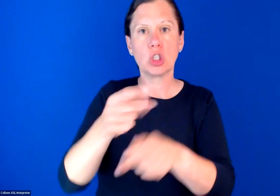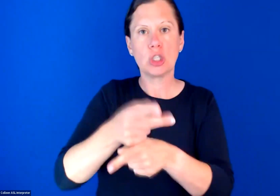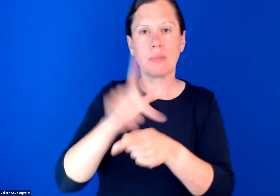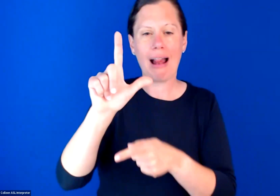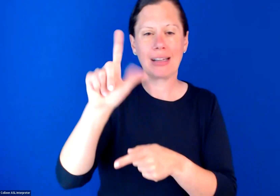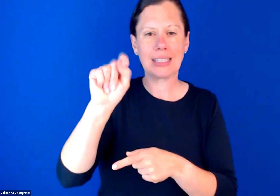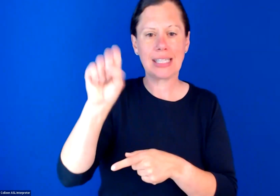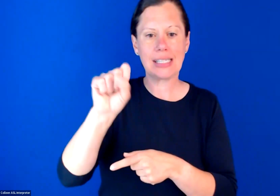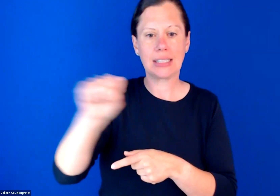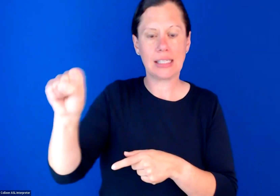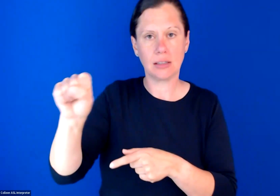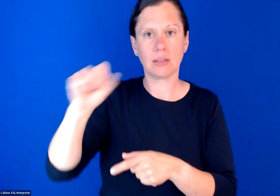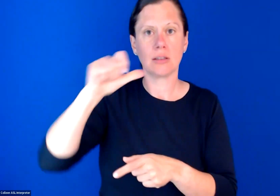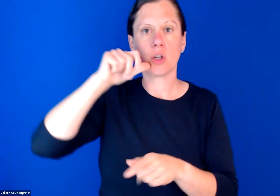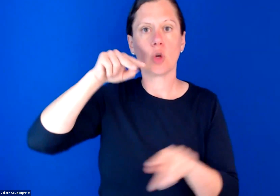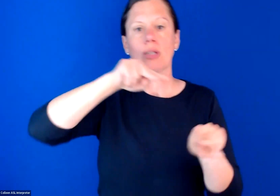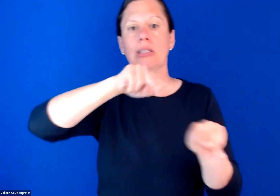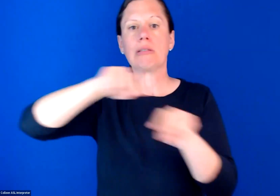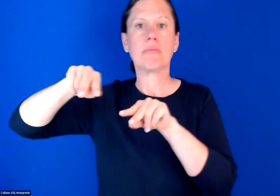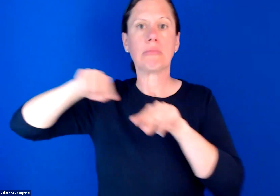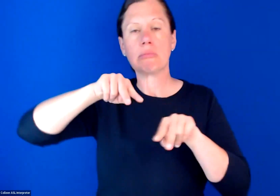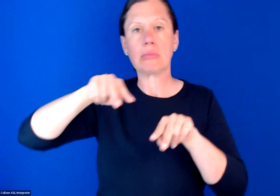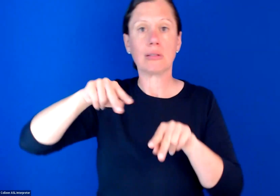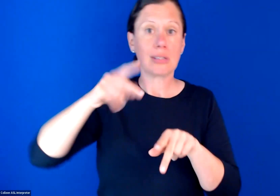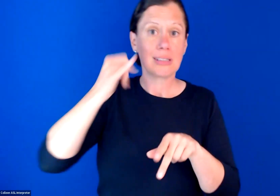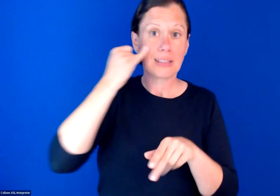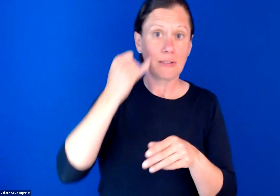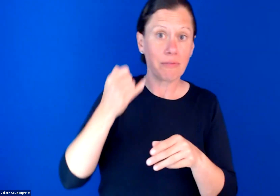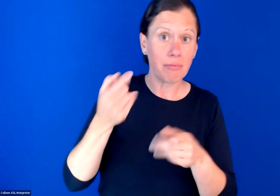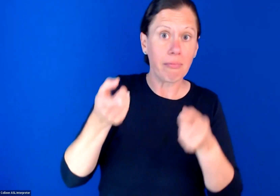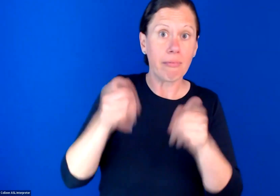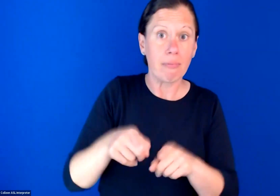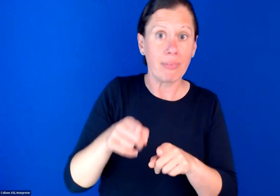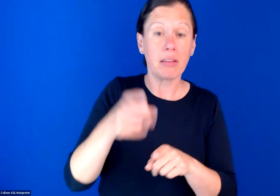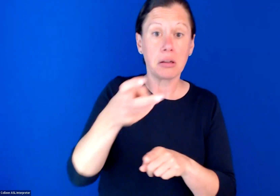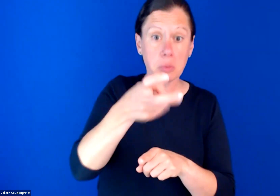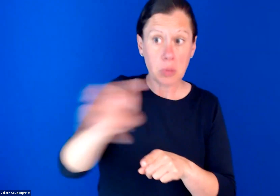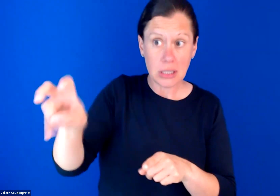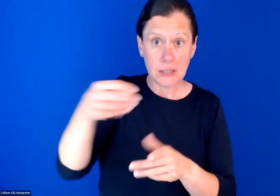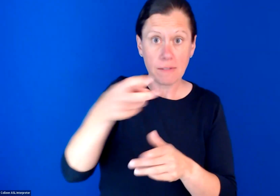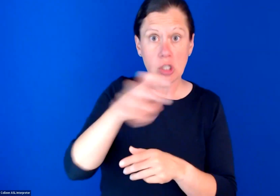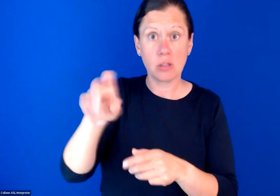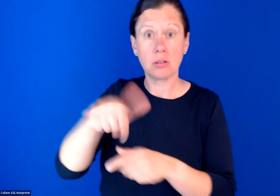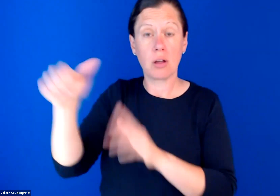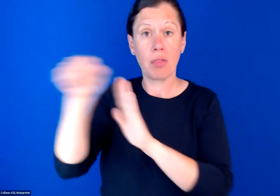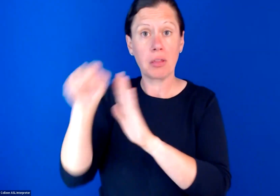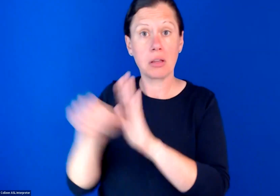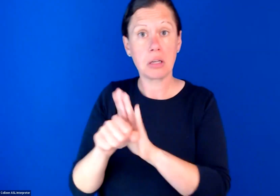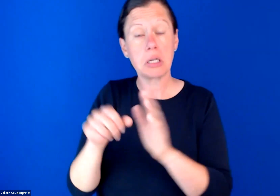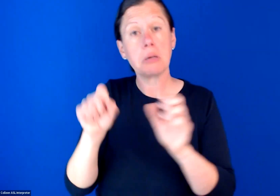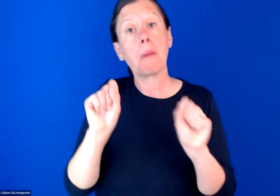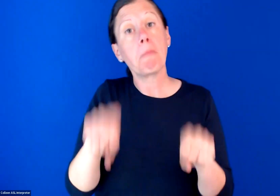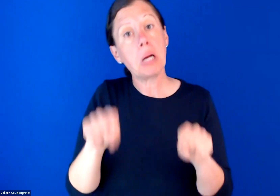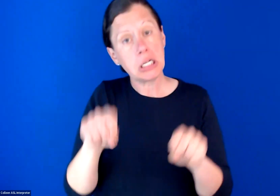for people. And the method that they have recommended is that folks have the option to continue paying